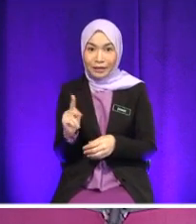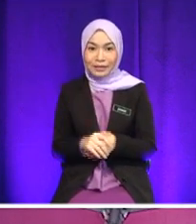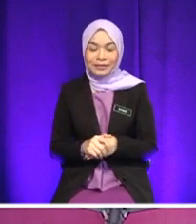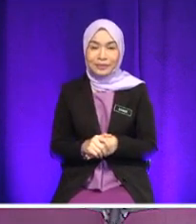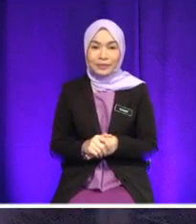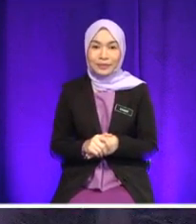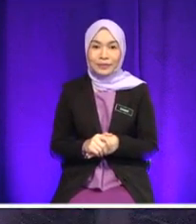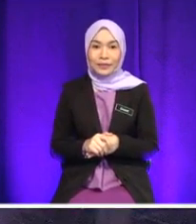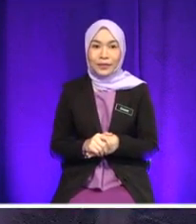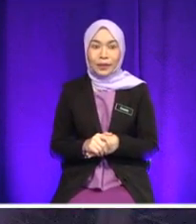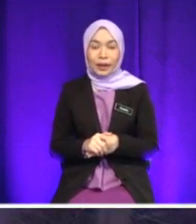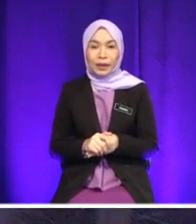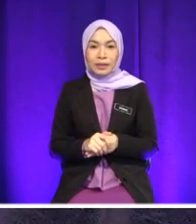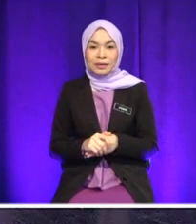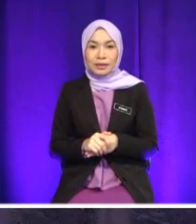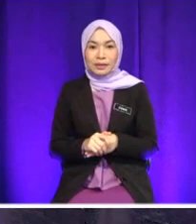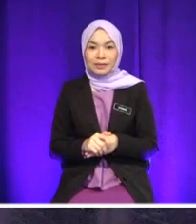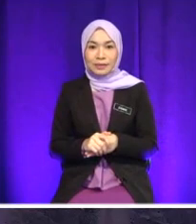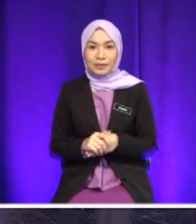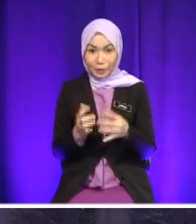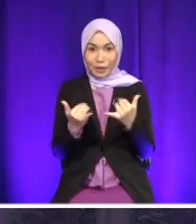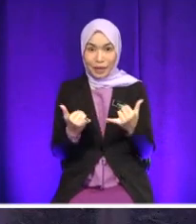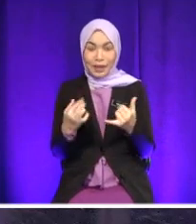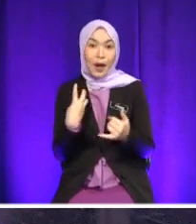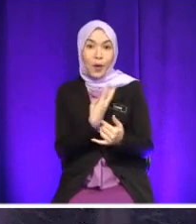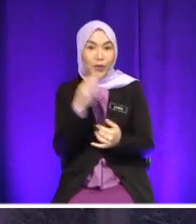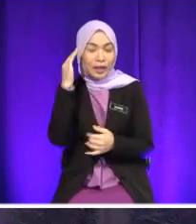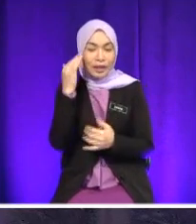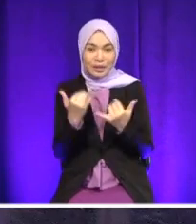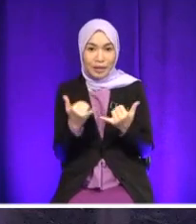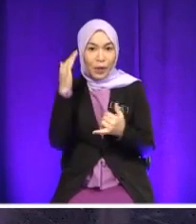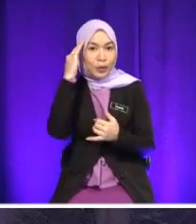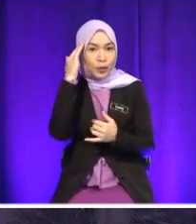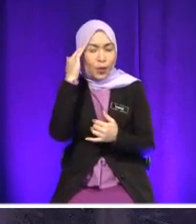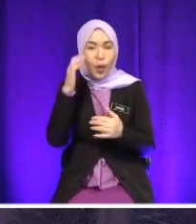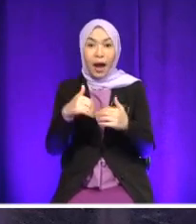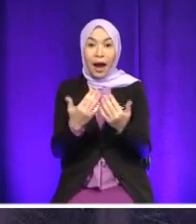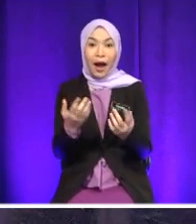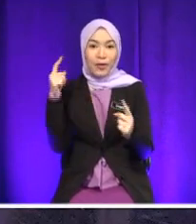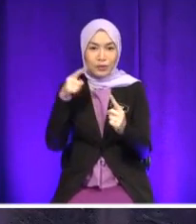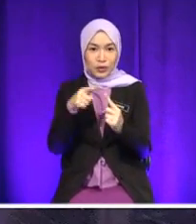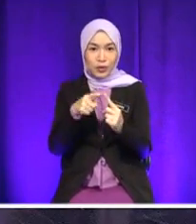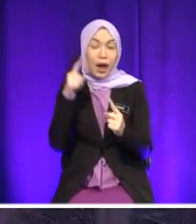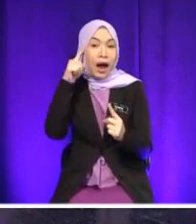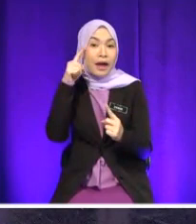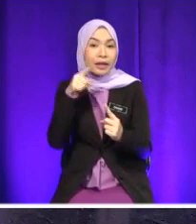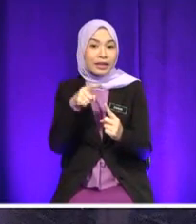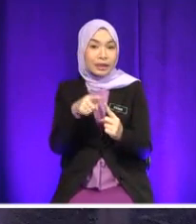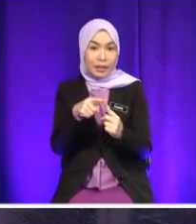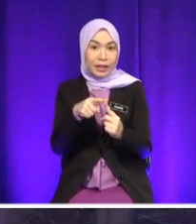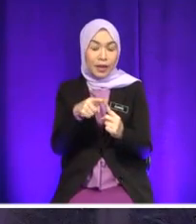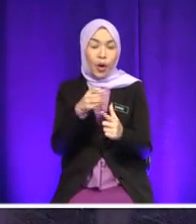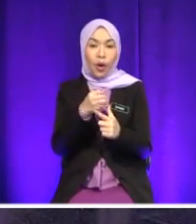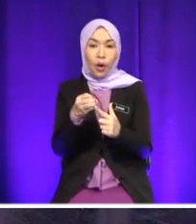right. So, and looks like yeah. we now know how to agree or disagree, or even if you want to partly agree,